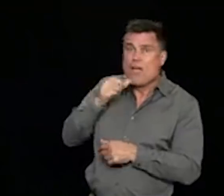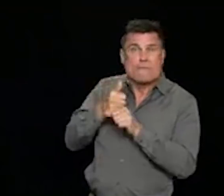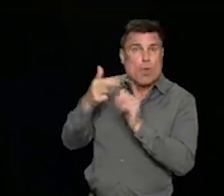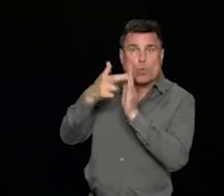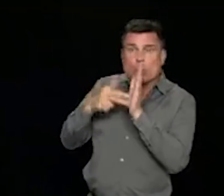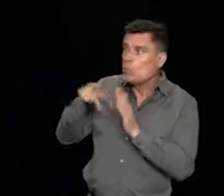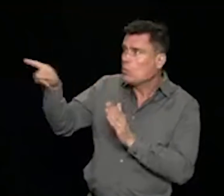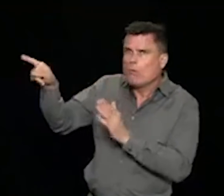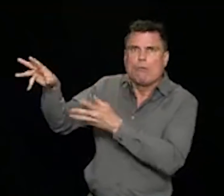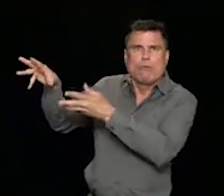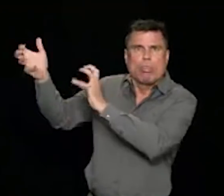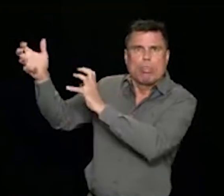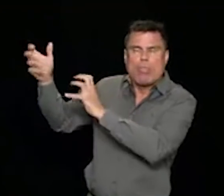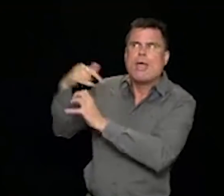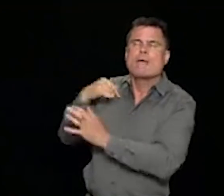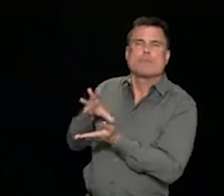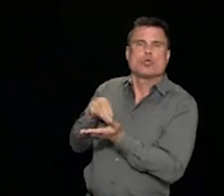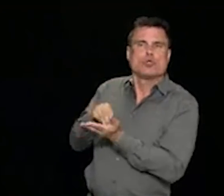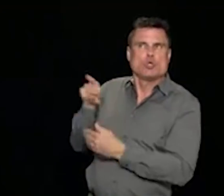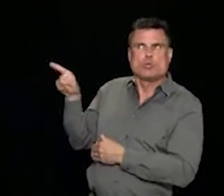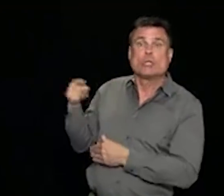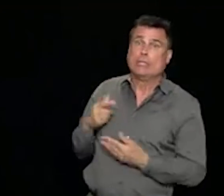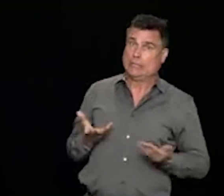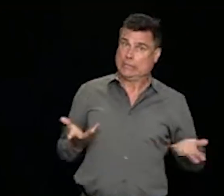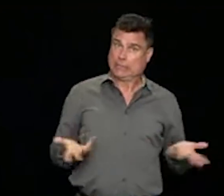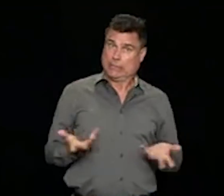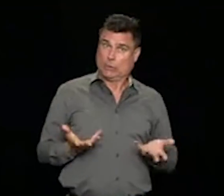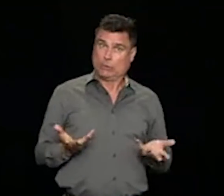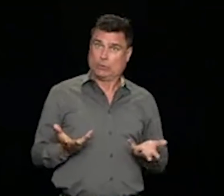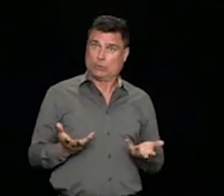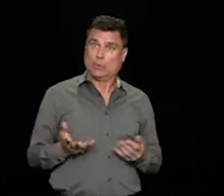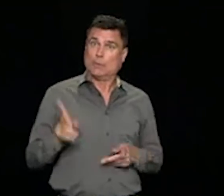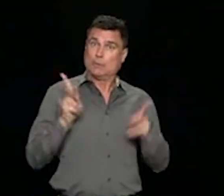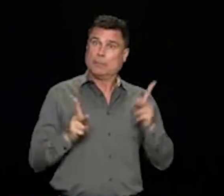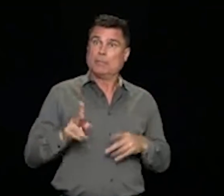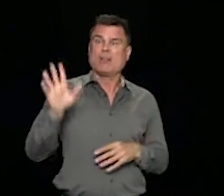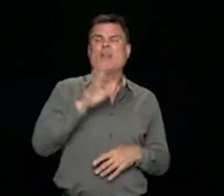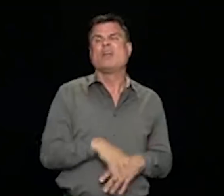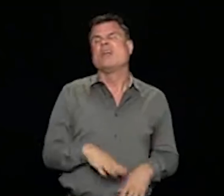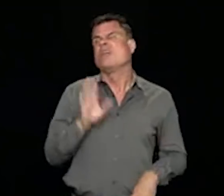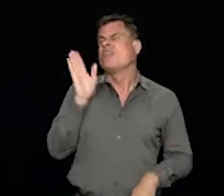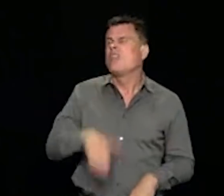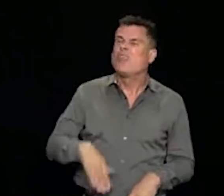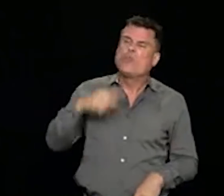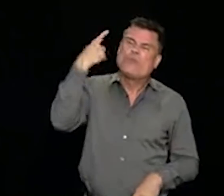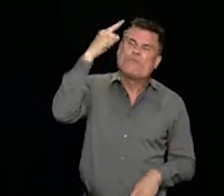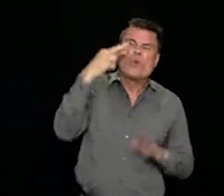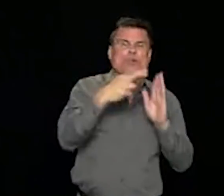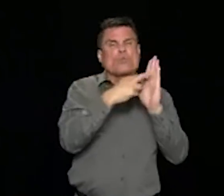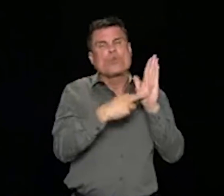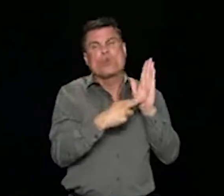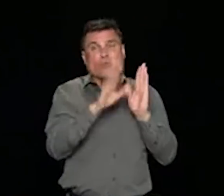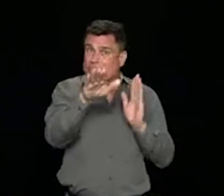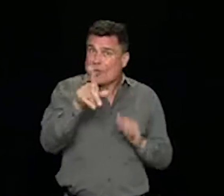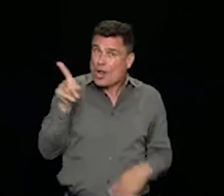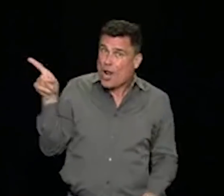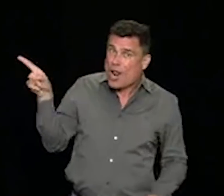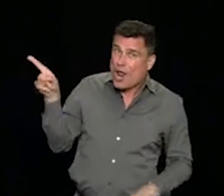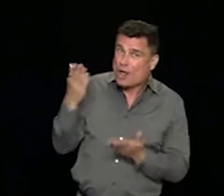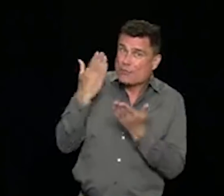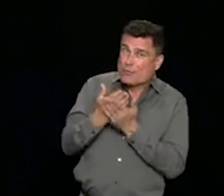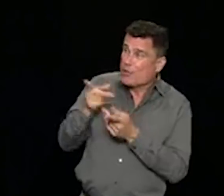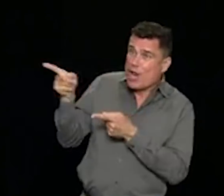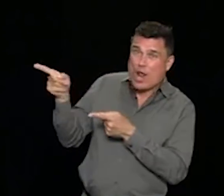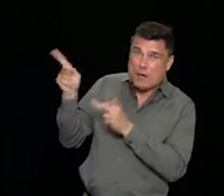further easing of restrictions, momentarily wonder, why bother? Why keep using the skills we've learned to stop the spread when these images can make it seem